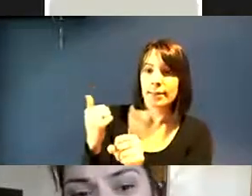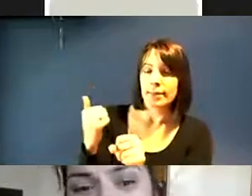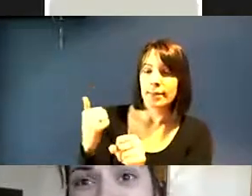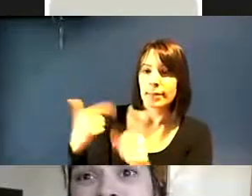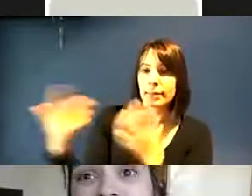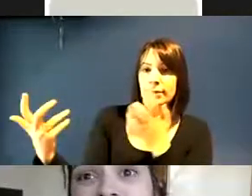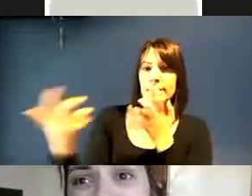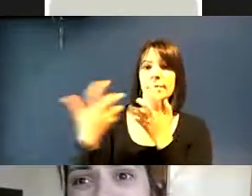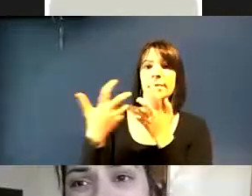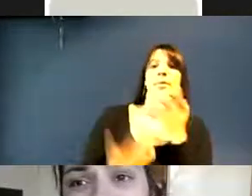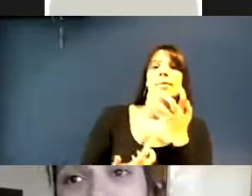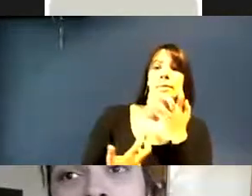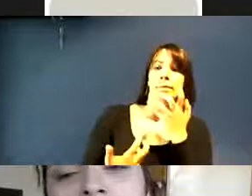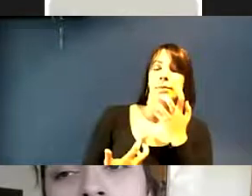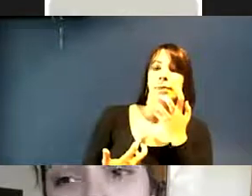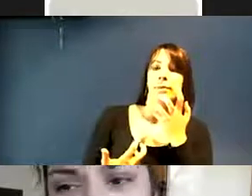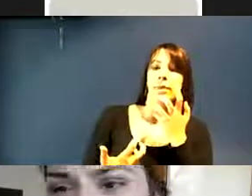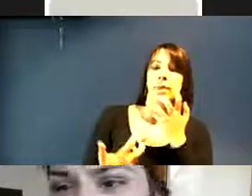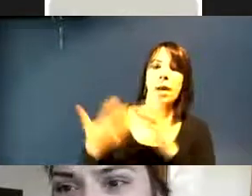rather than